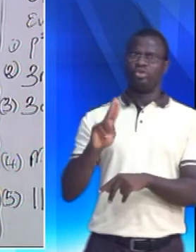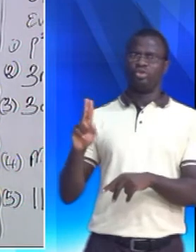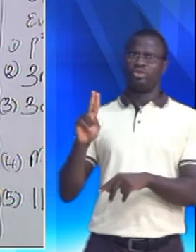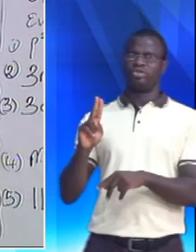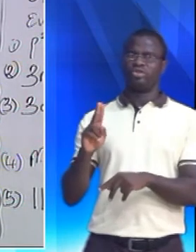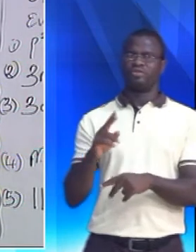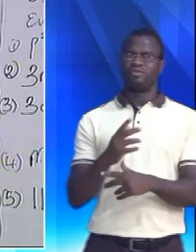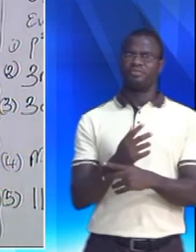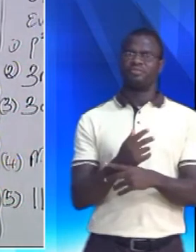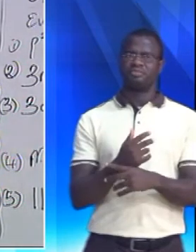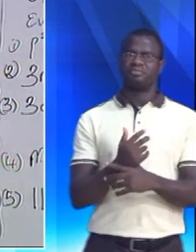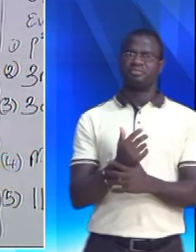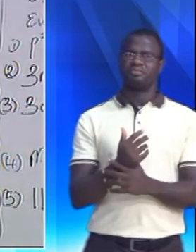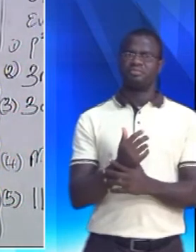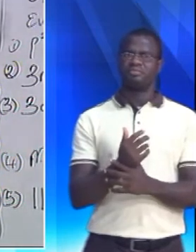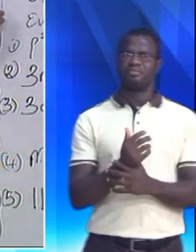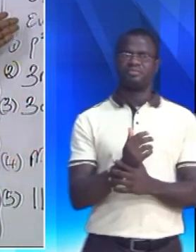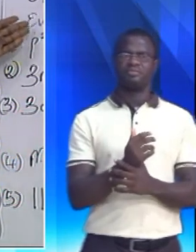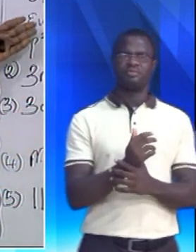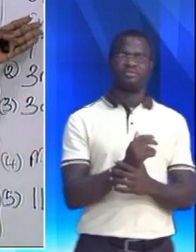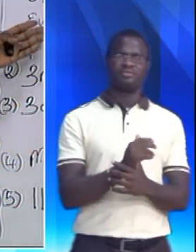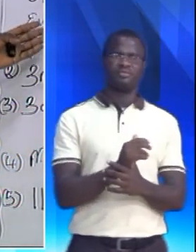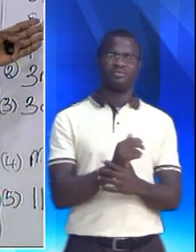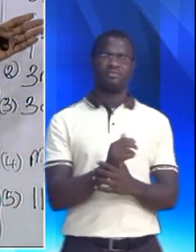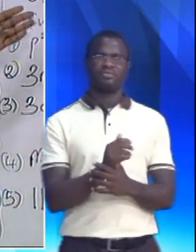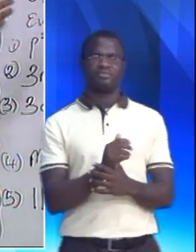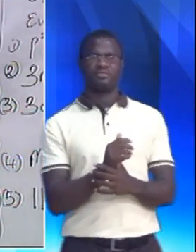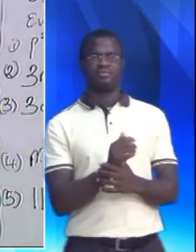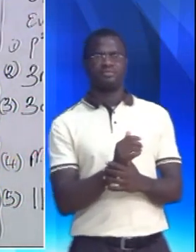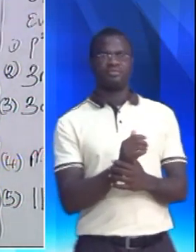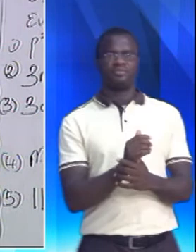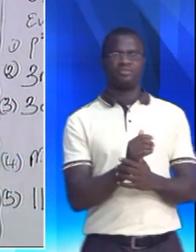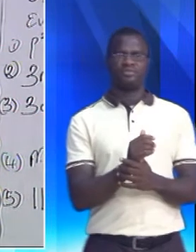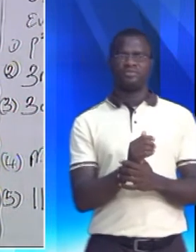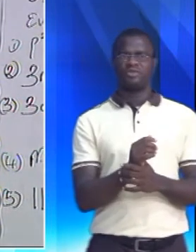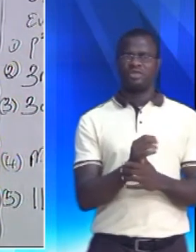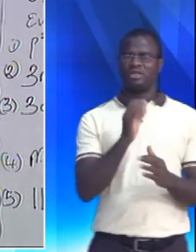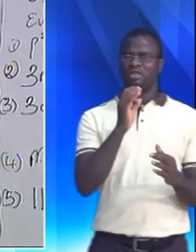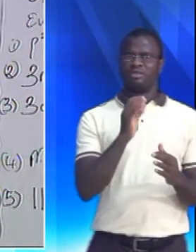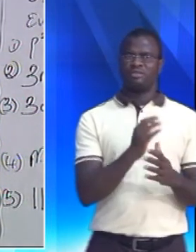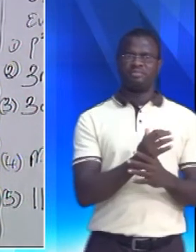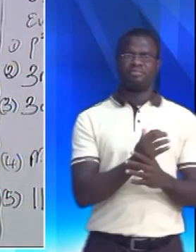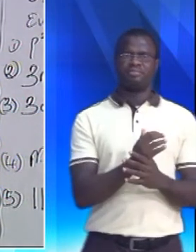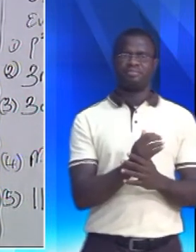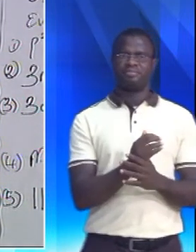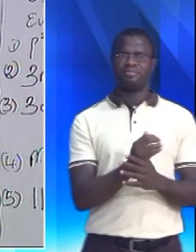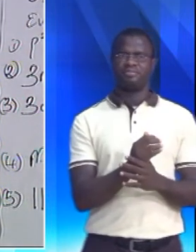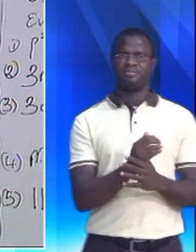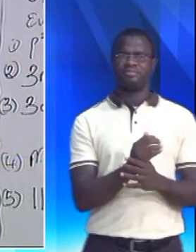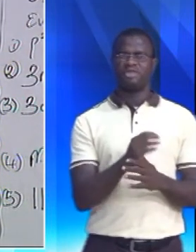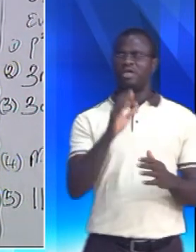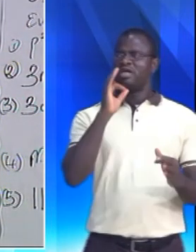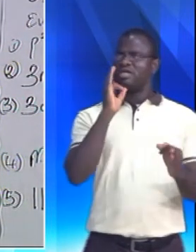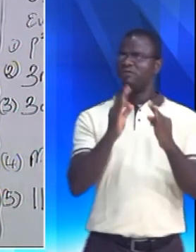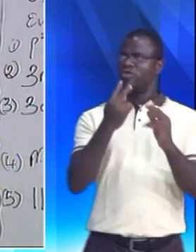we are multiplying two common bases together, the end result is what? We add their